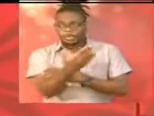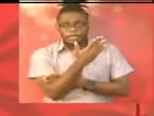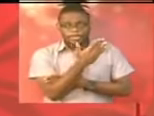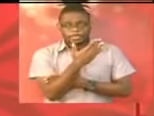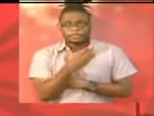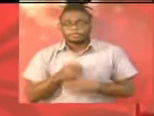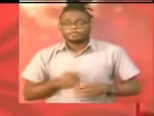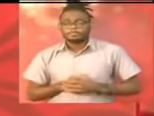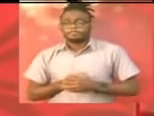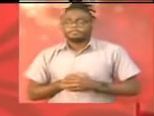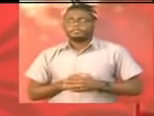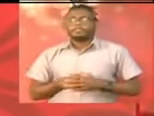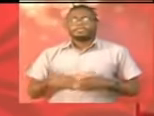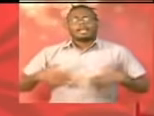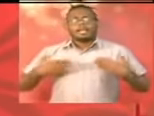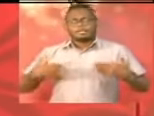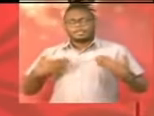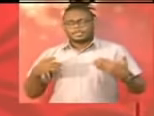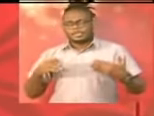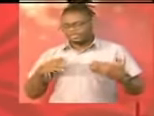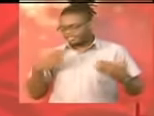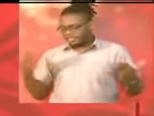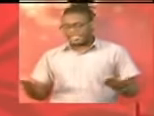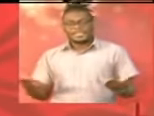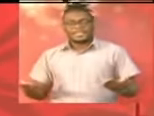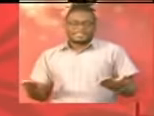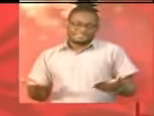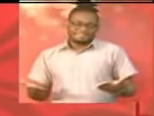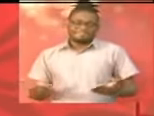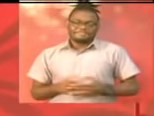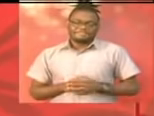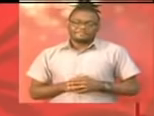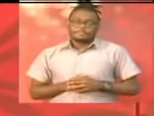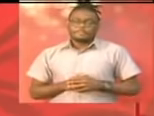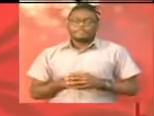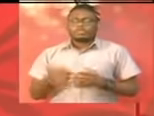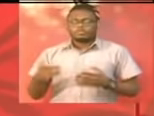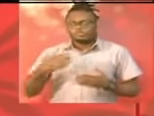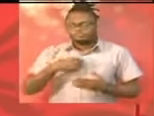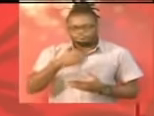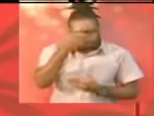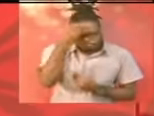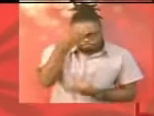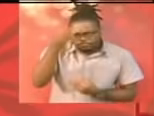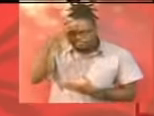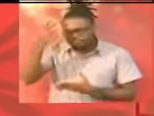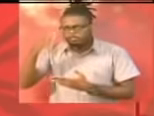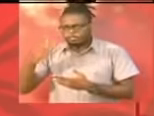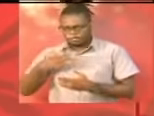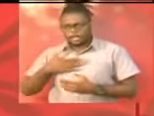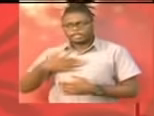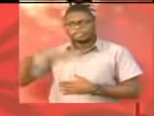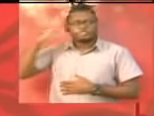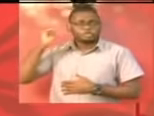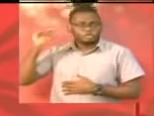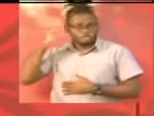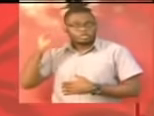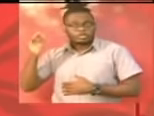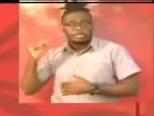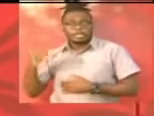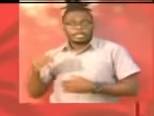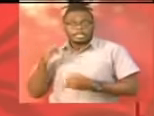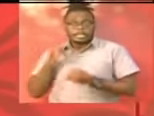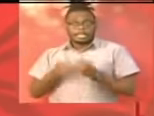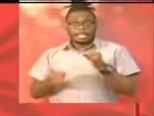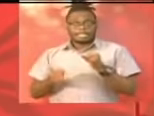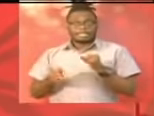for this opportunity to be with you this morning to share my experiences. In late October last year, October